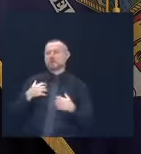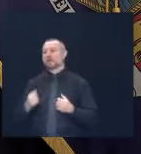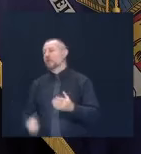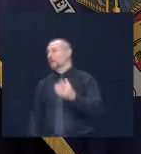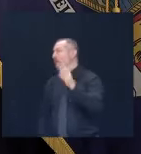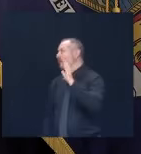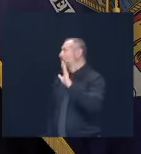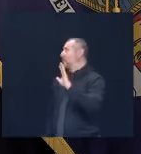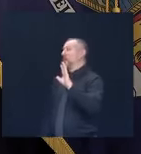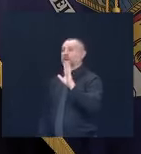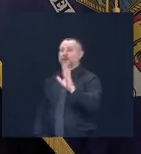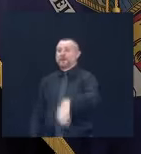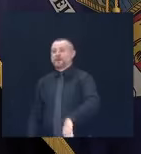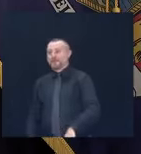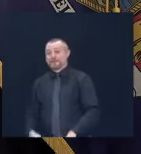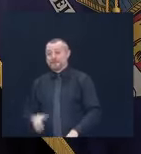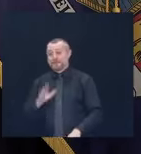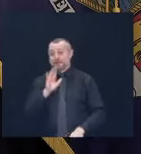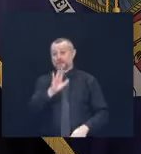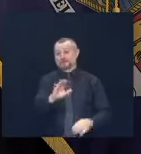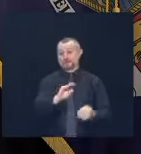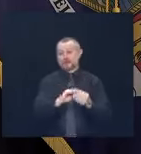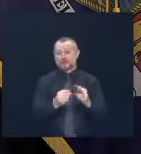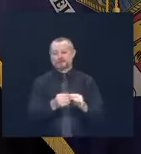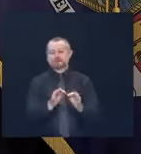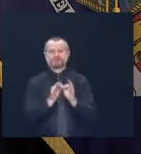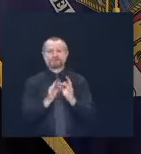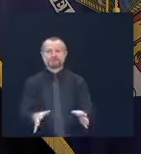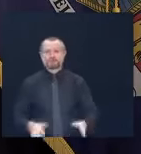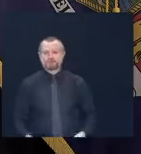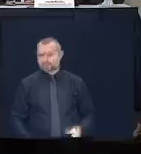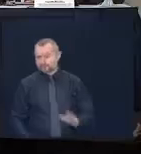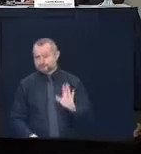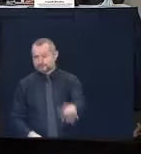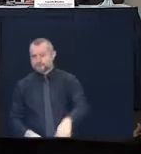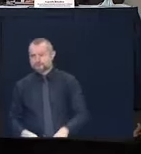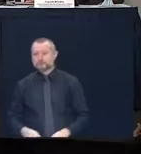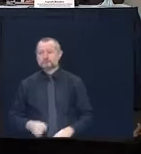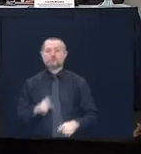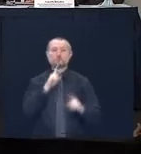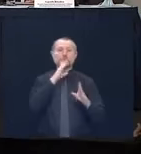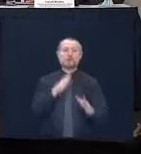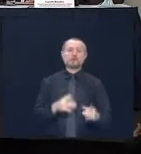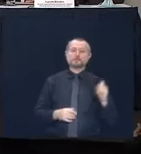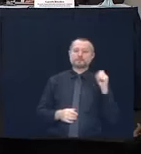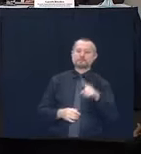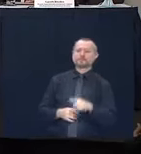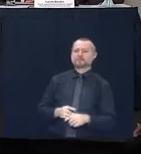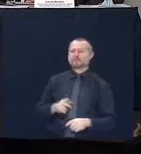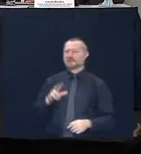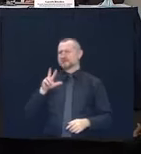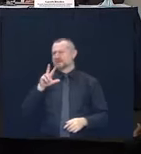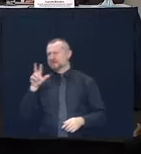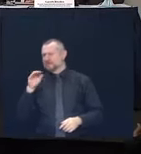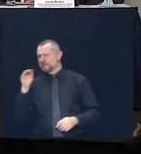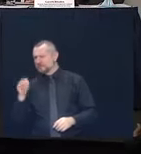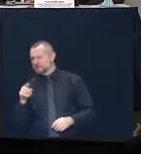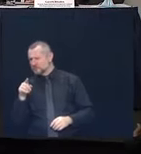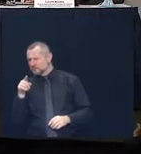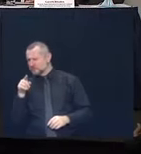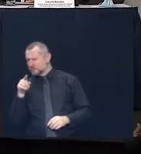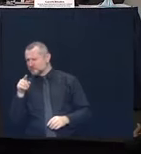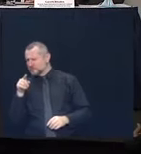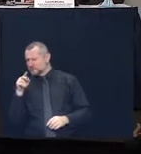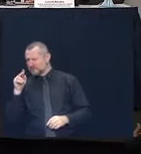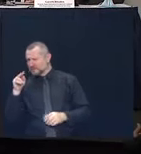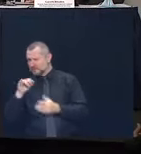your number is irrelevant, so it's just confusing. But it does appear to be relevant in this case because 3% threshold, according to the city's data,